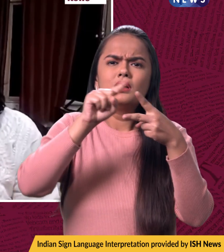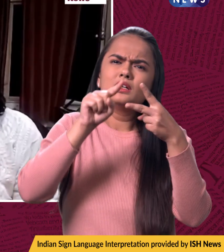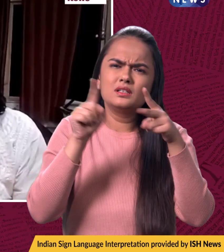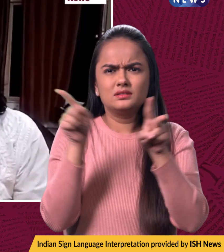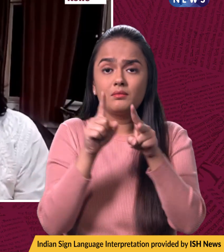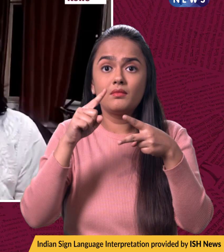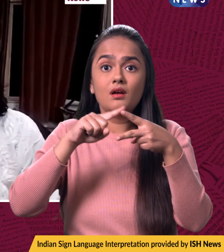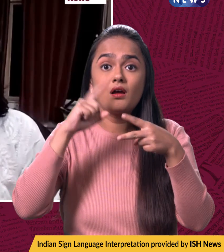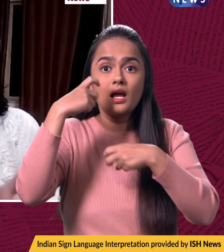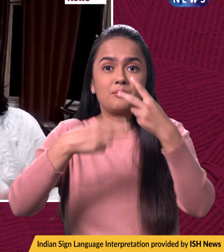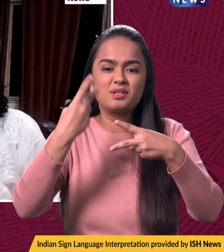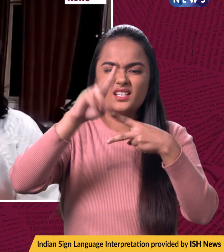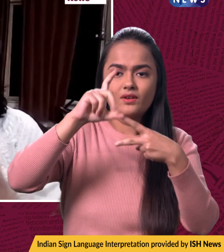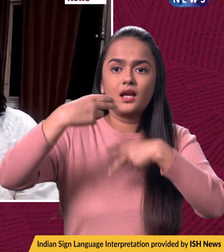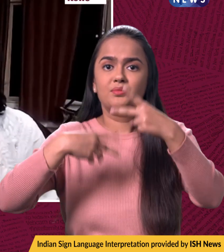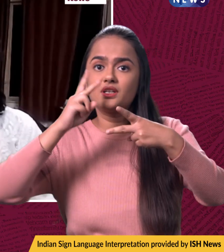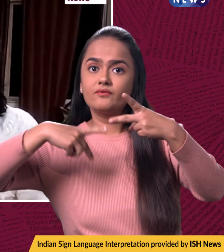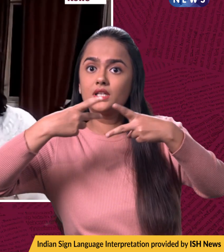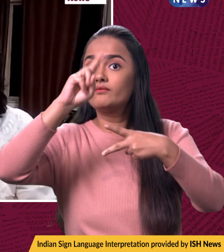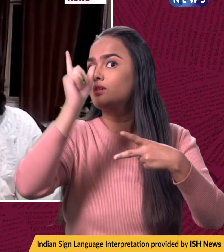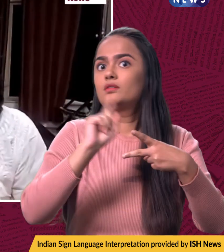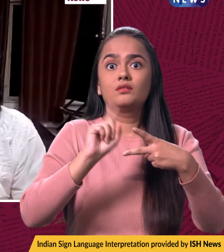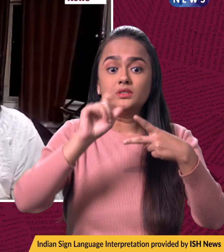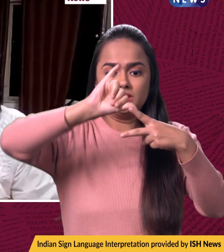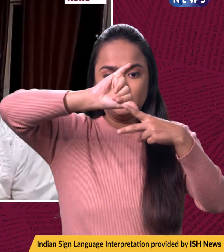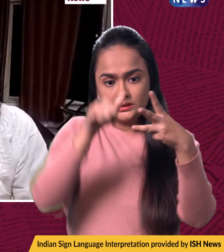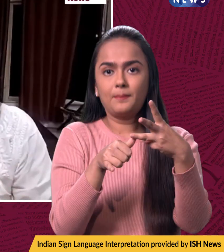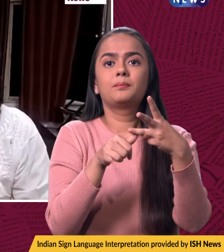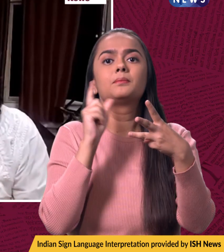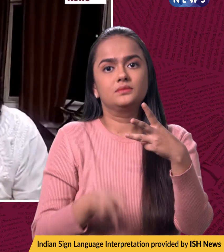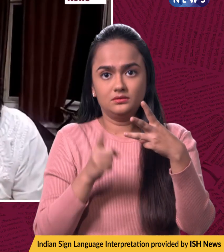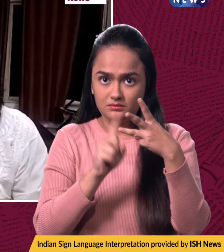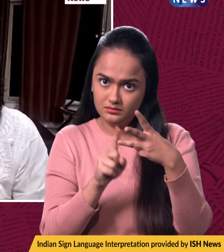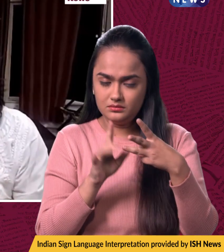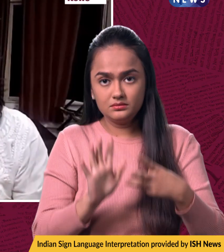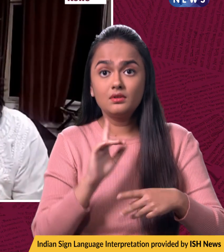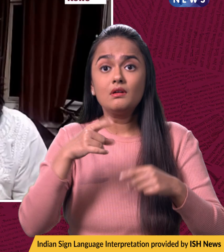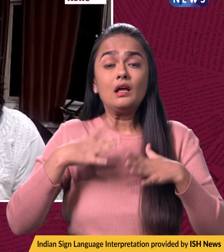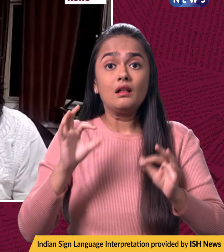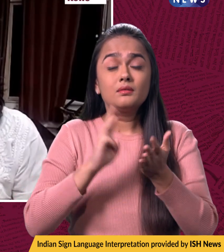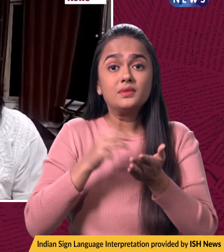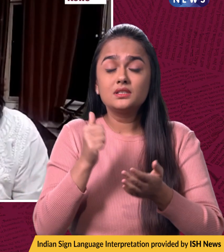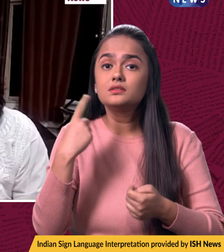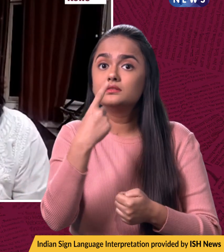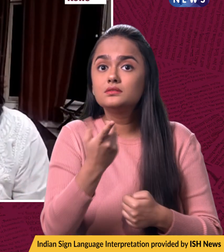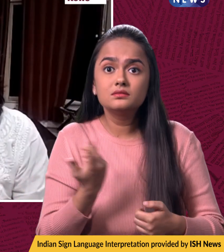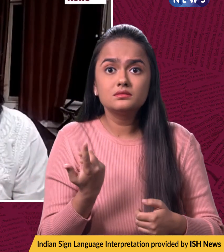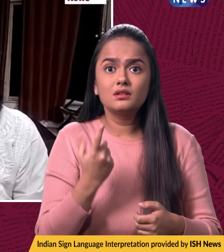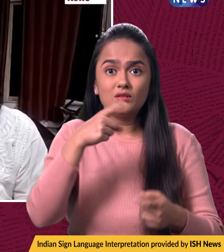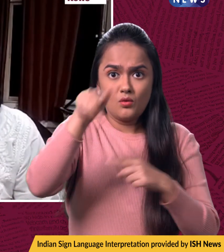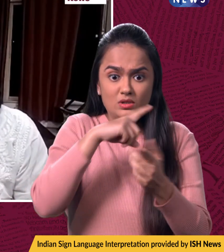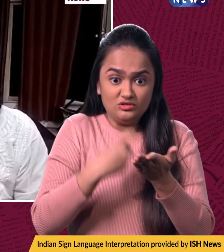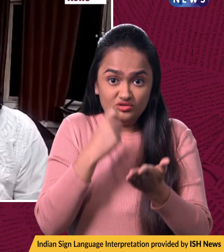doses. That means that there will be no mix and match of these doses. The health ministry has also said that no need